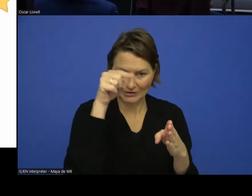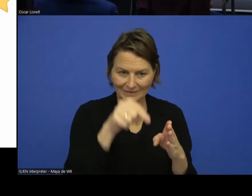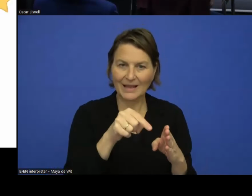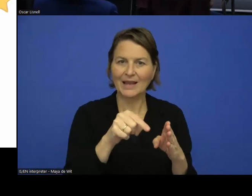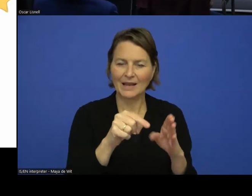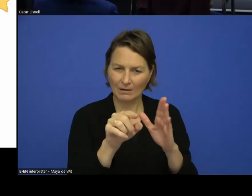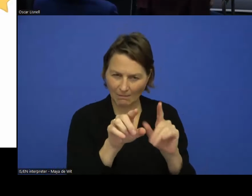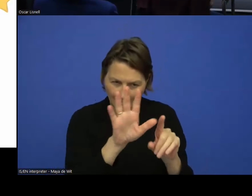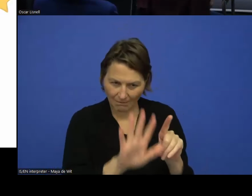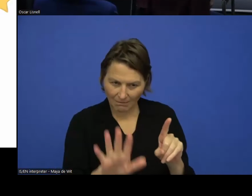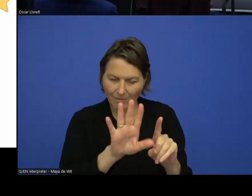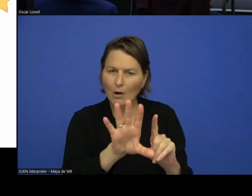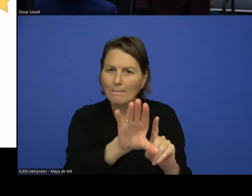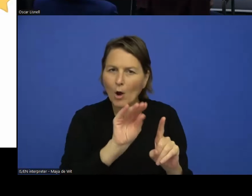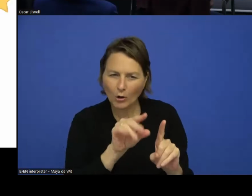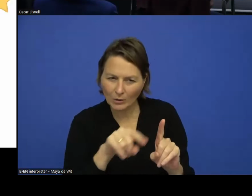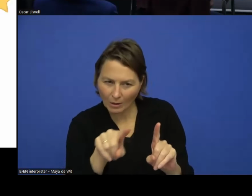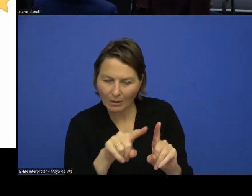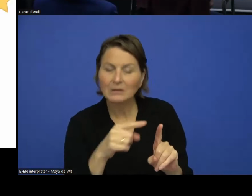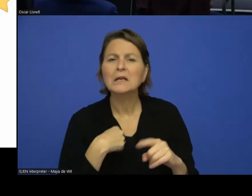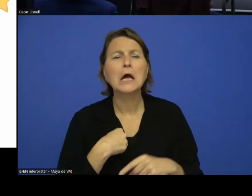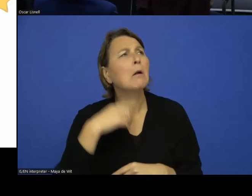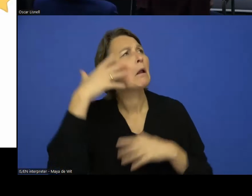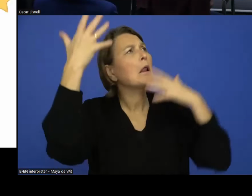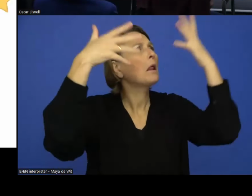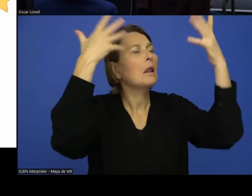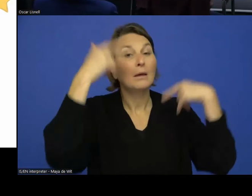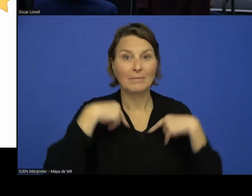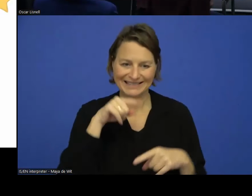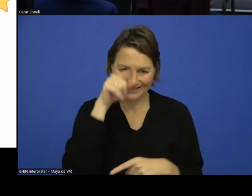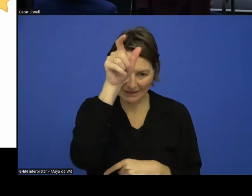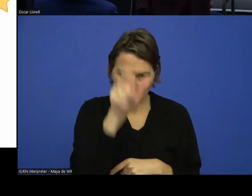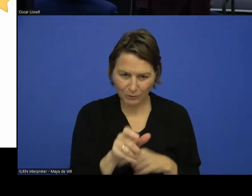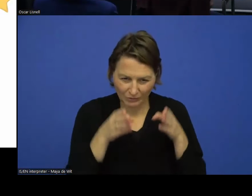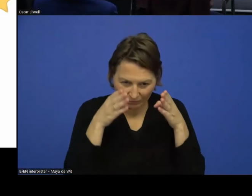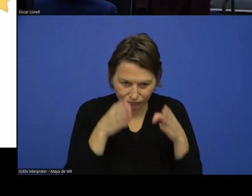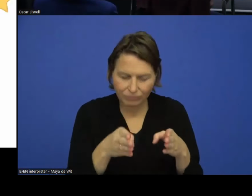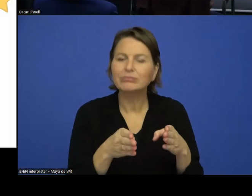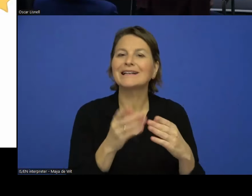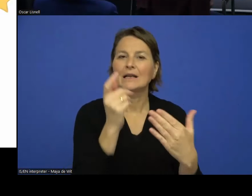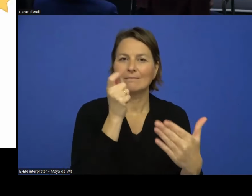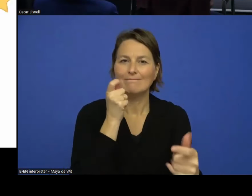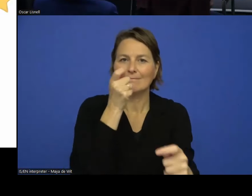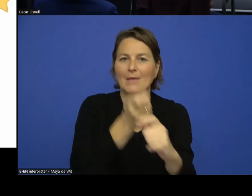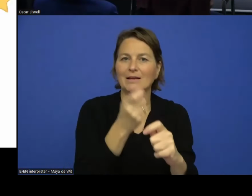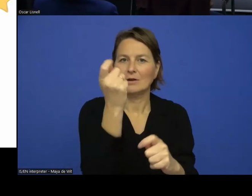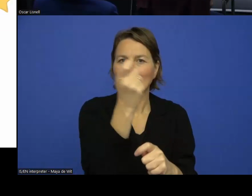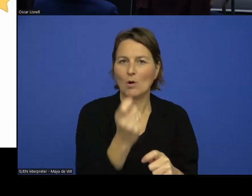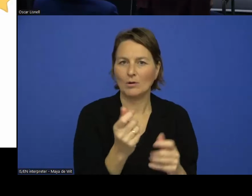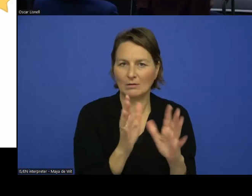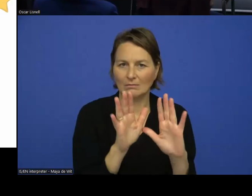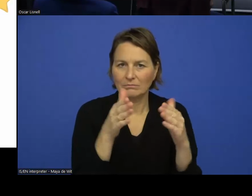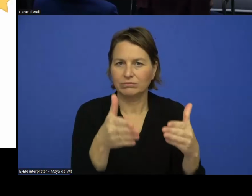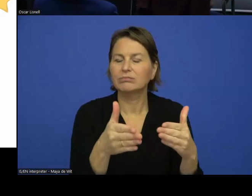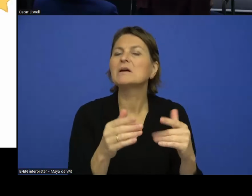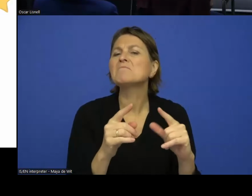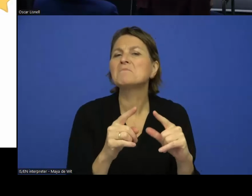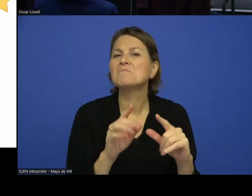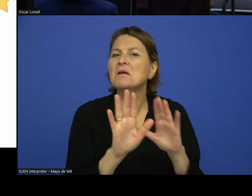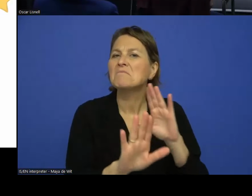yourself, not for someone who you know, but for some entities or some human being who may have much different challenges in life